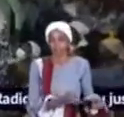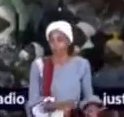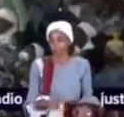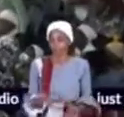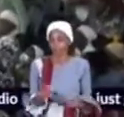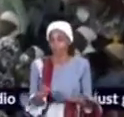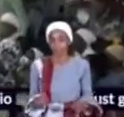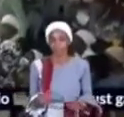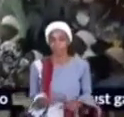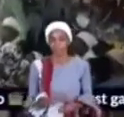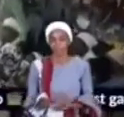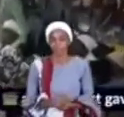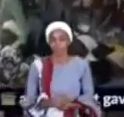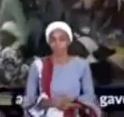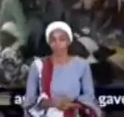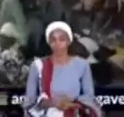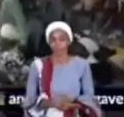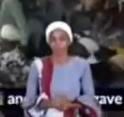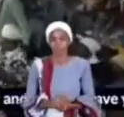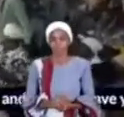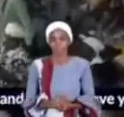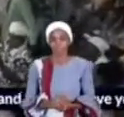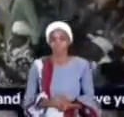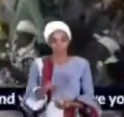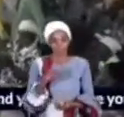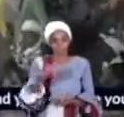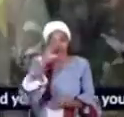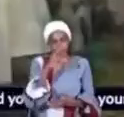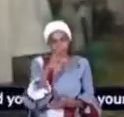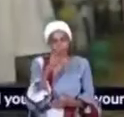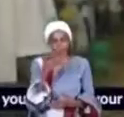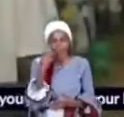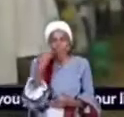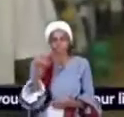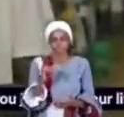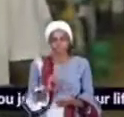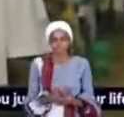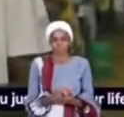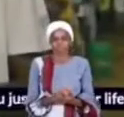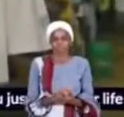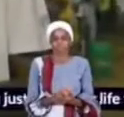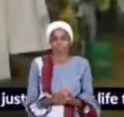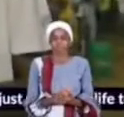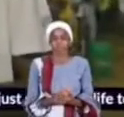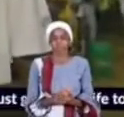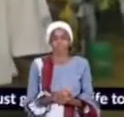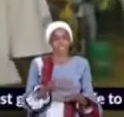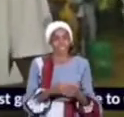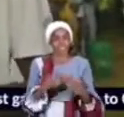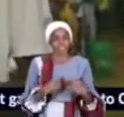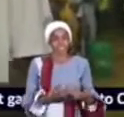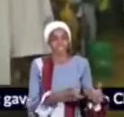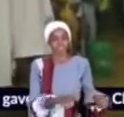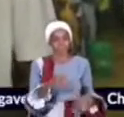It's happening. As you check up, you see that it has happened to you in the name of Jesus. It has happened. And once